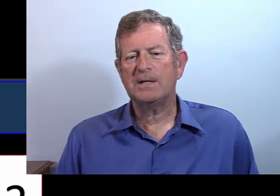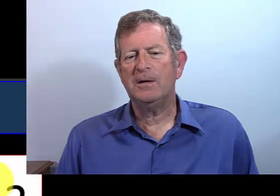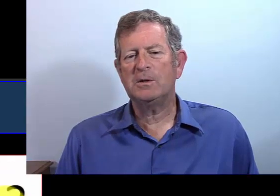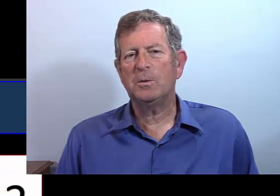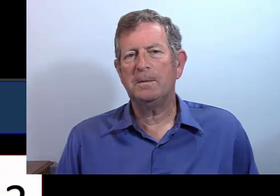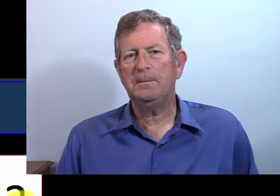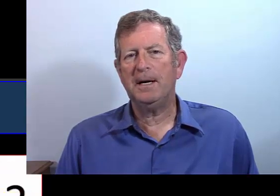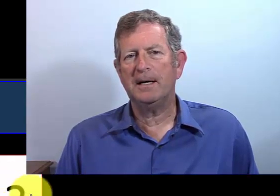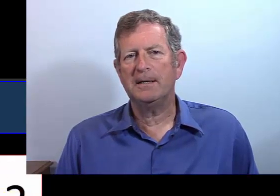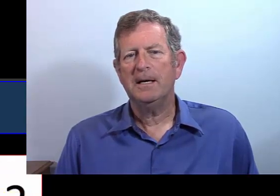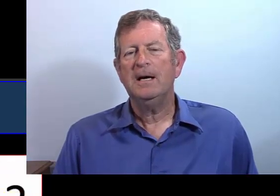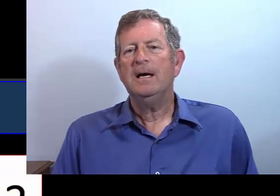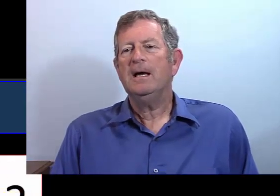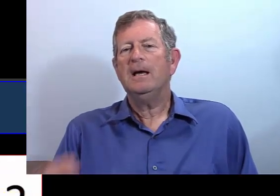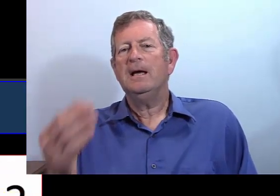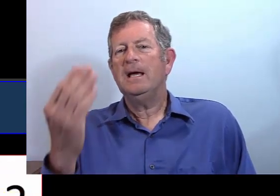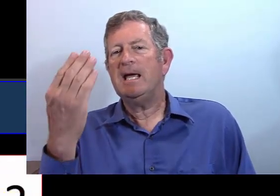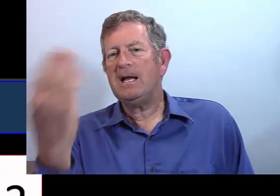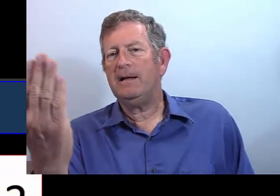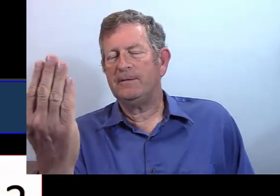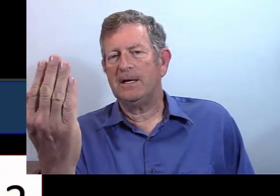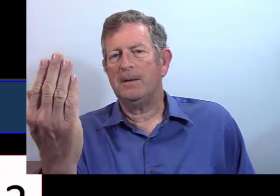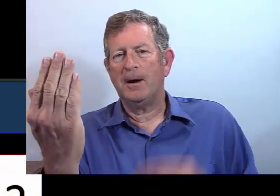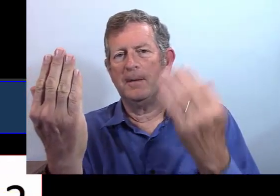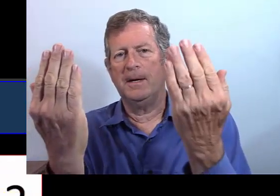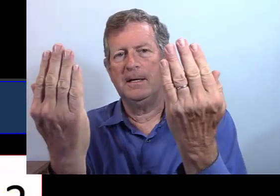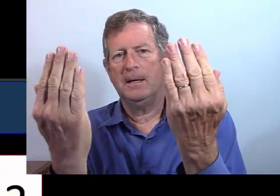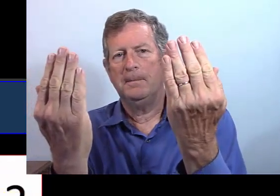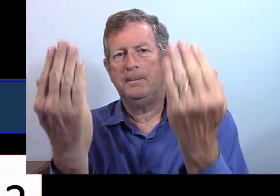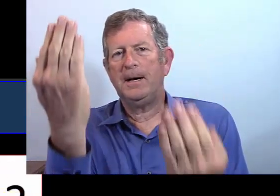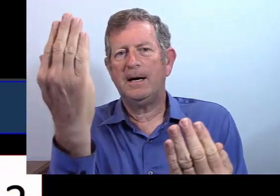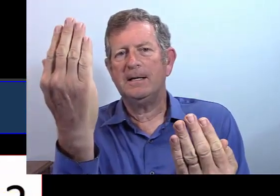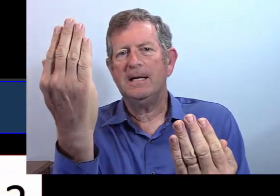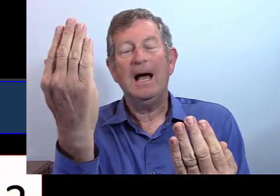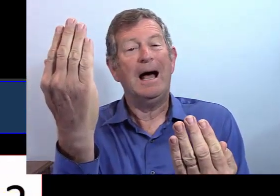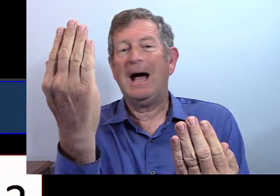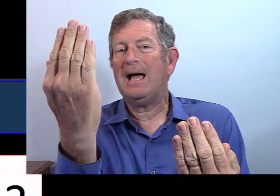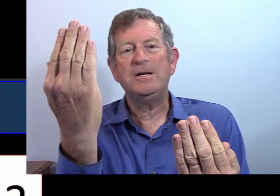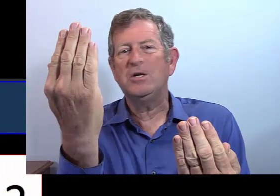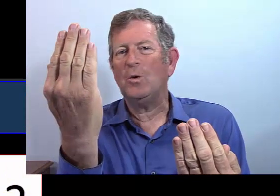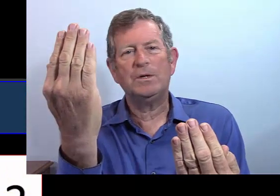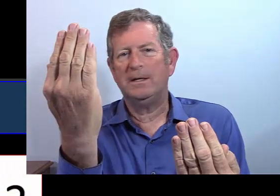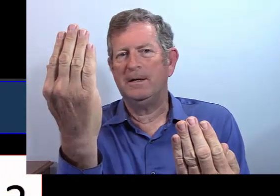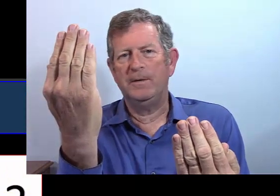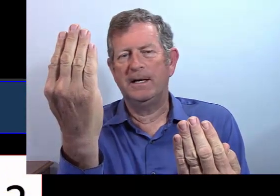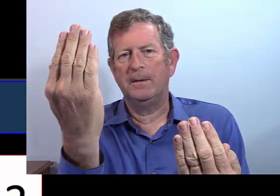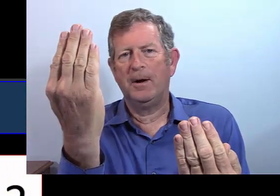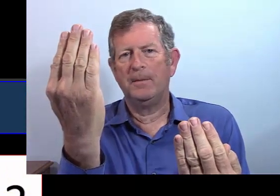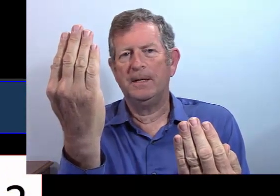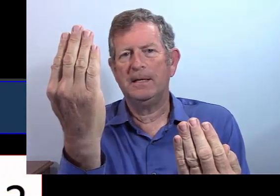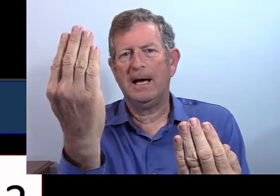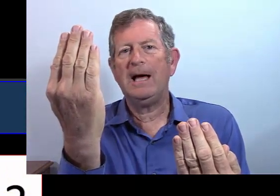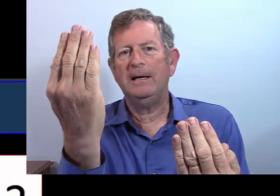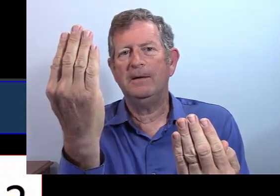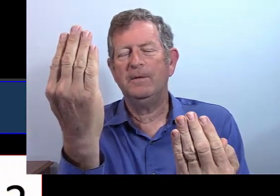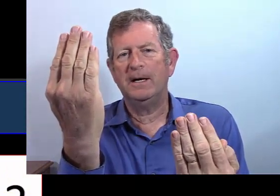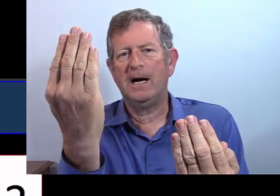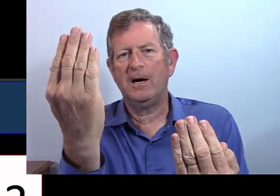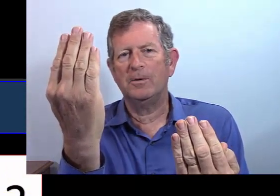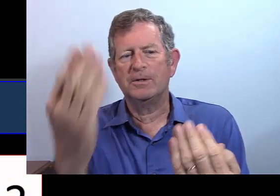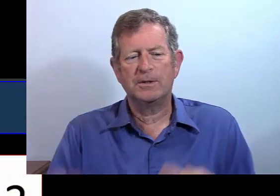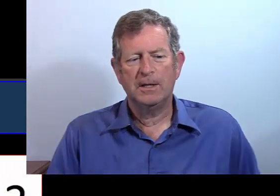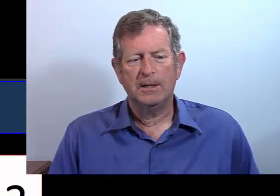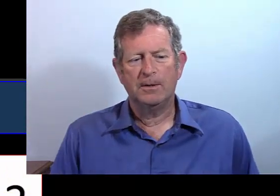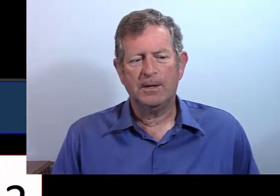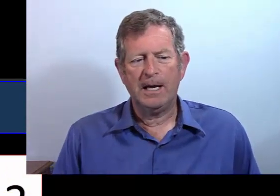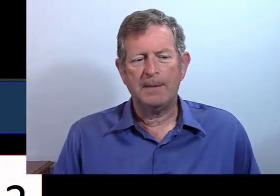house. Notice I use the word but. He lives in an apartment, but I don't live in an apartment. I live in